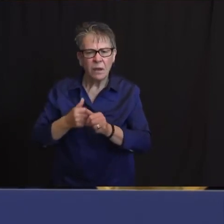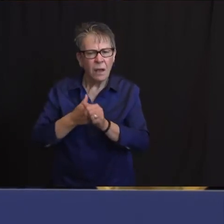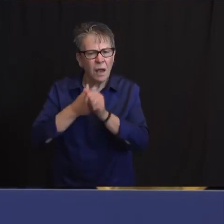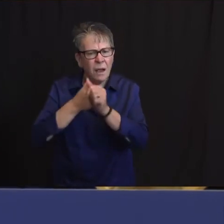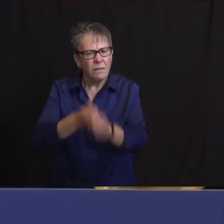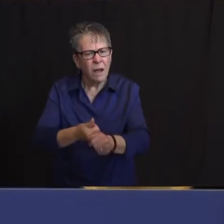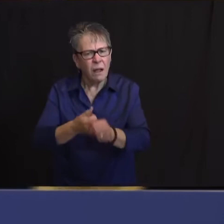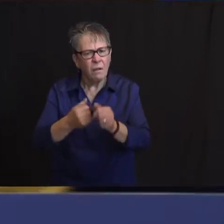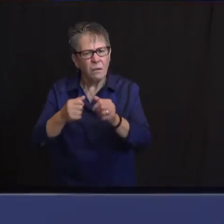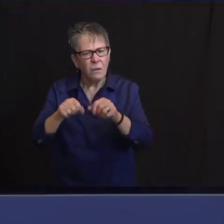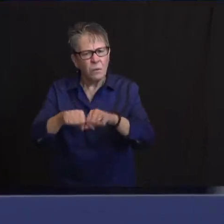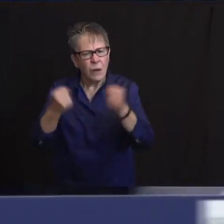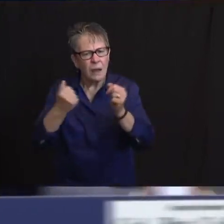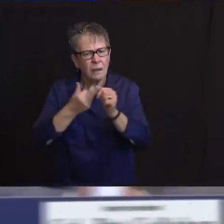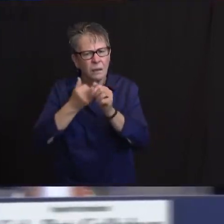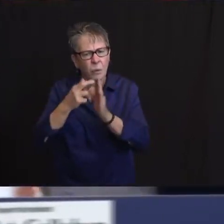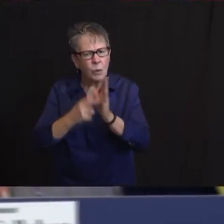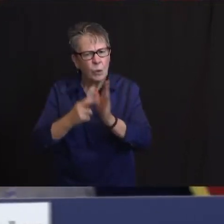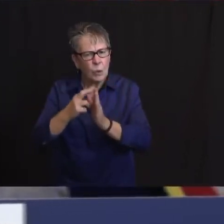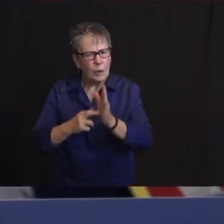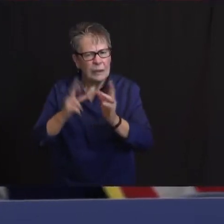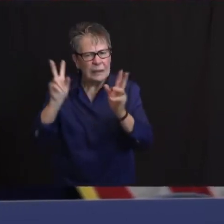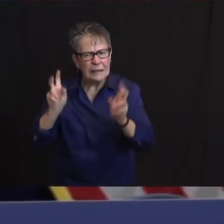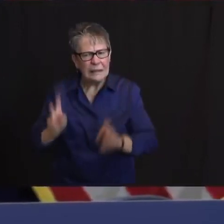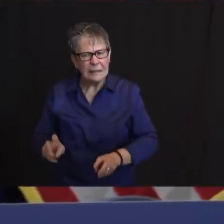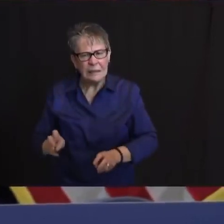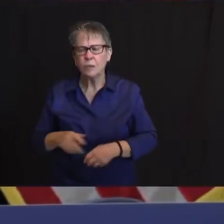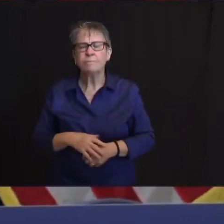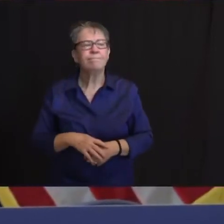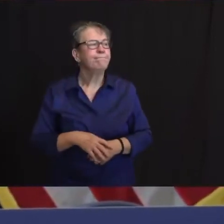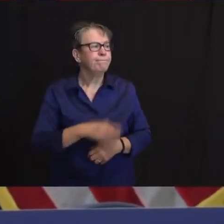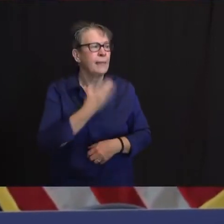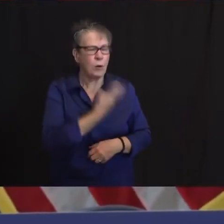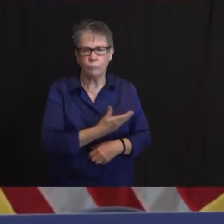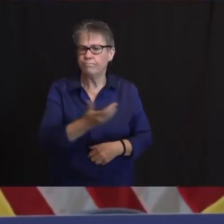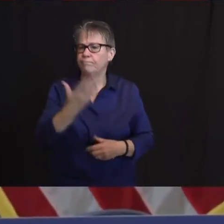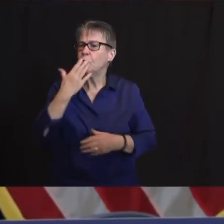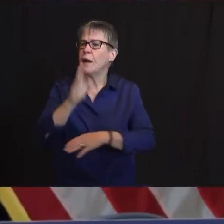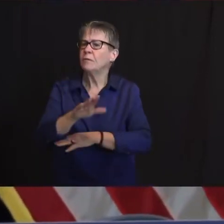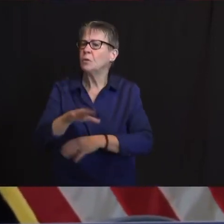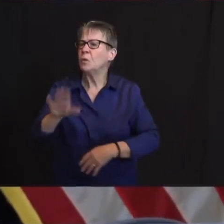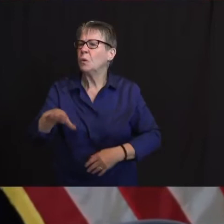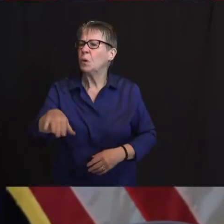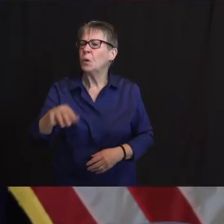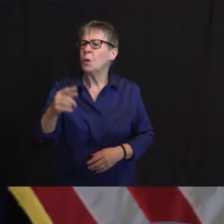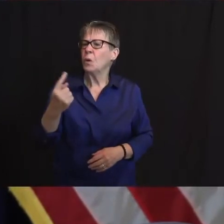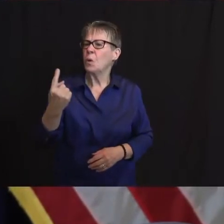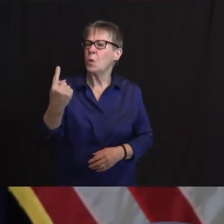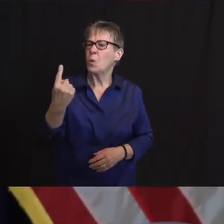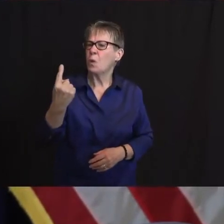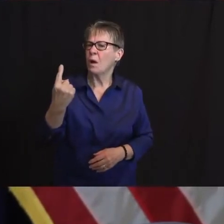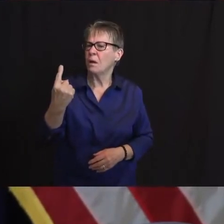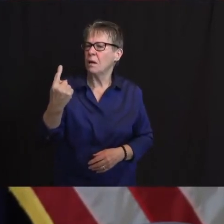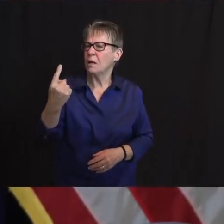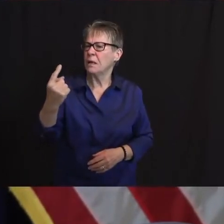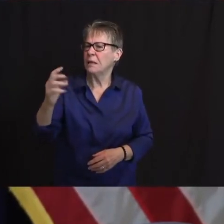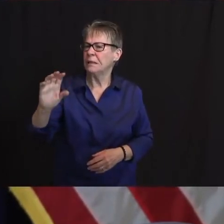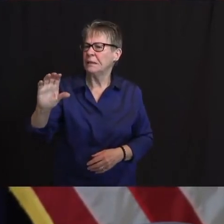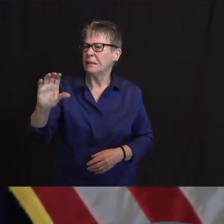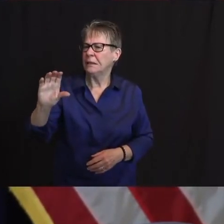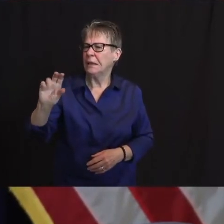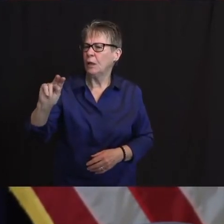Great to have you. Thank you, Governor. Good afternoon. Since we last met, just one EO violation. That was Newark police